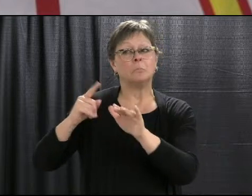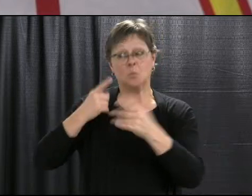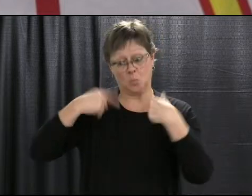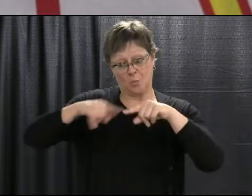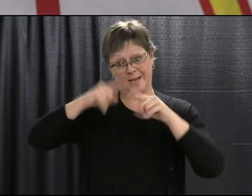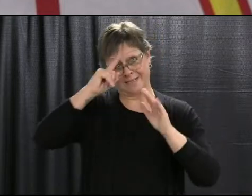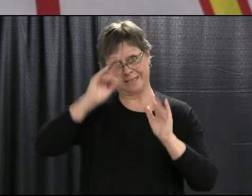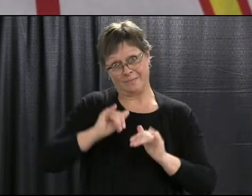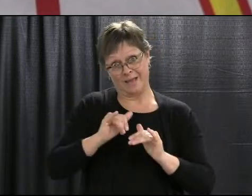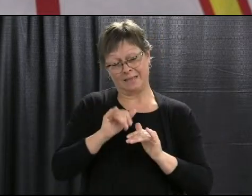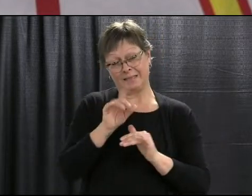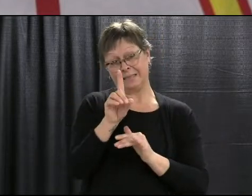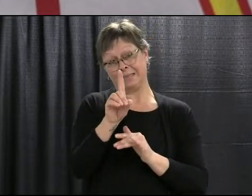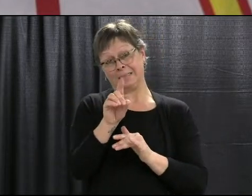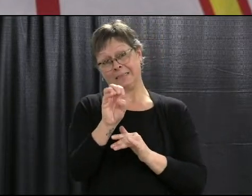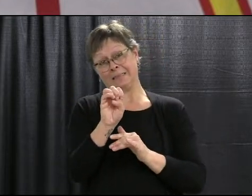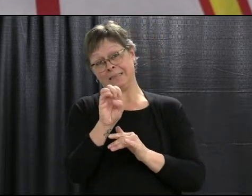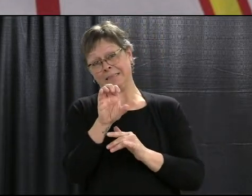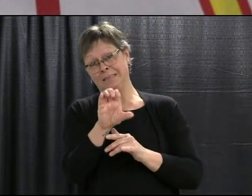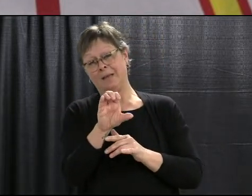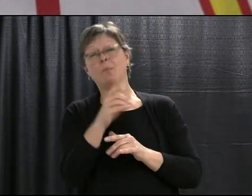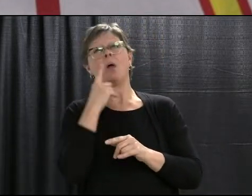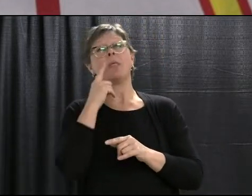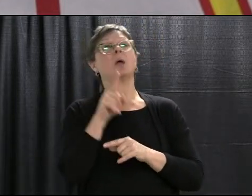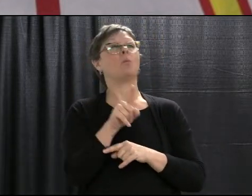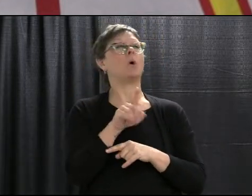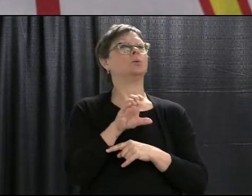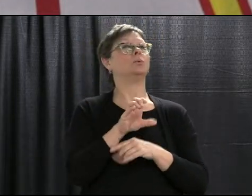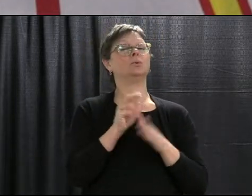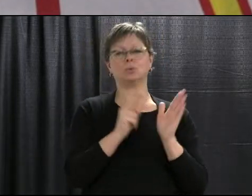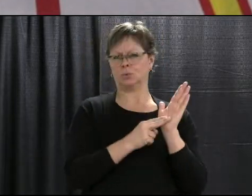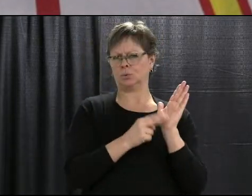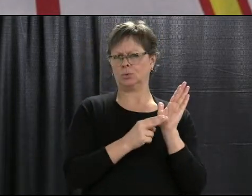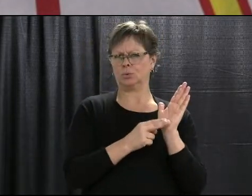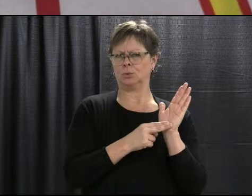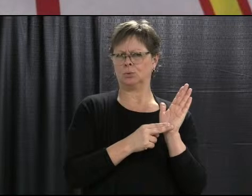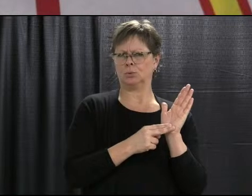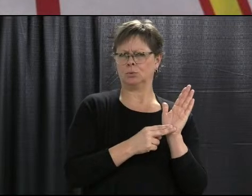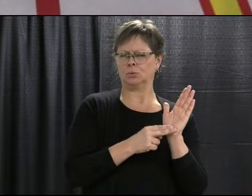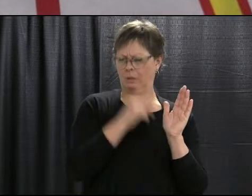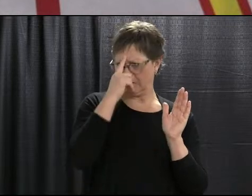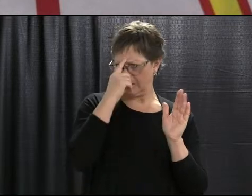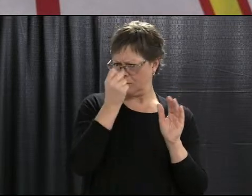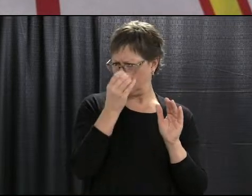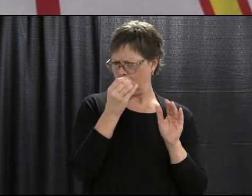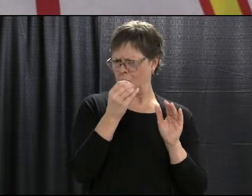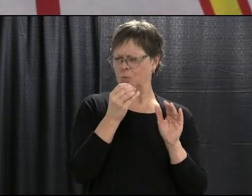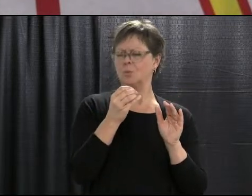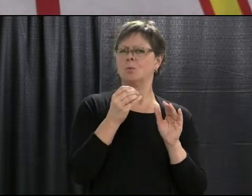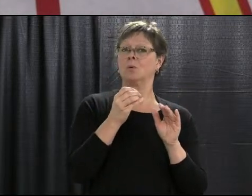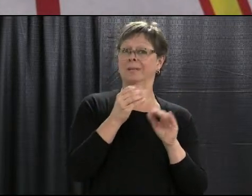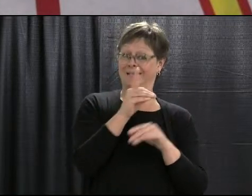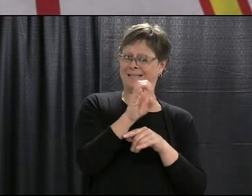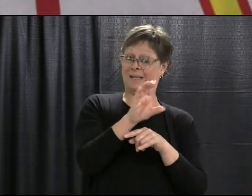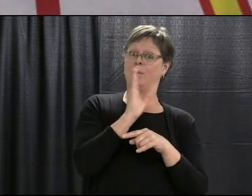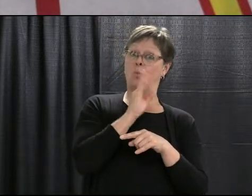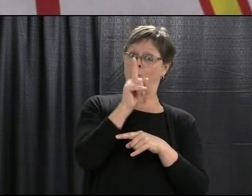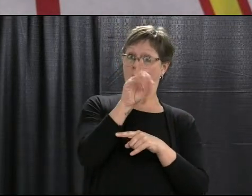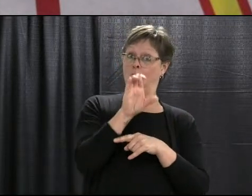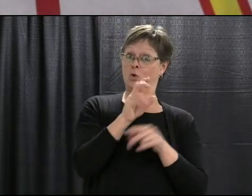December 100 nurses, I believe the number was, if memory serves me correctly, by December, and